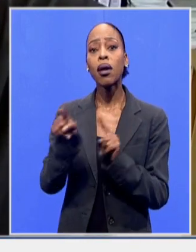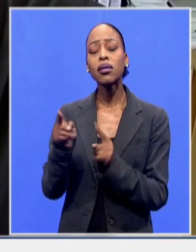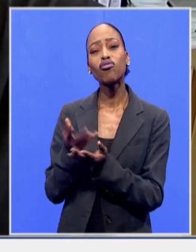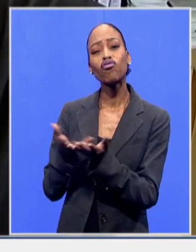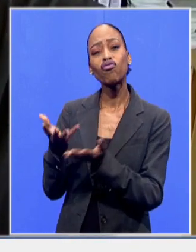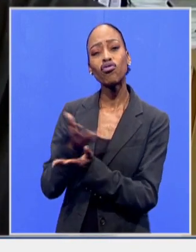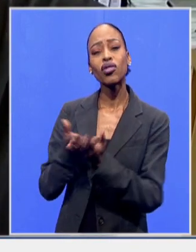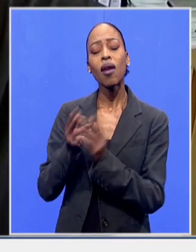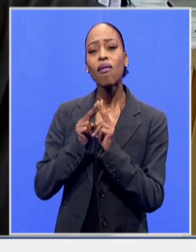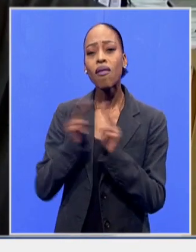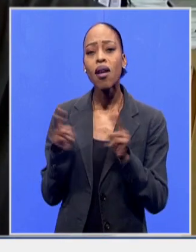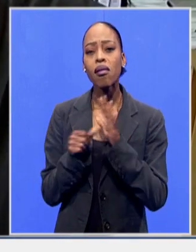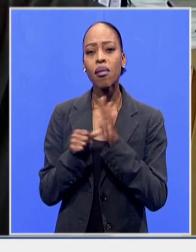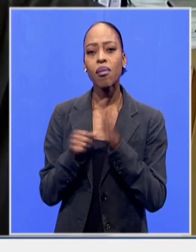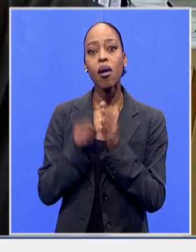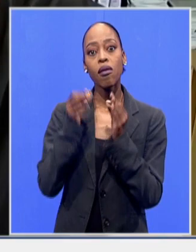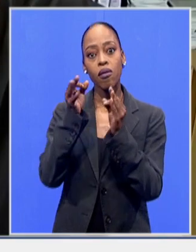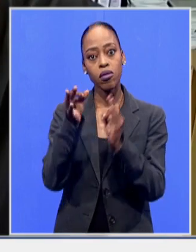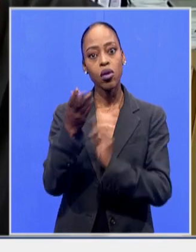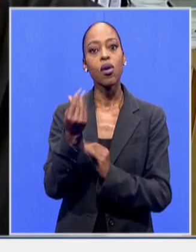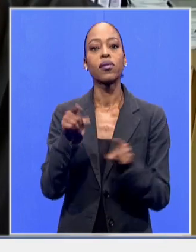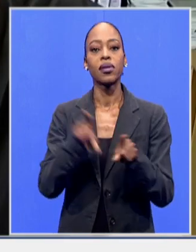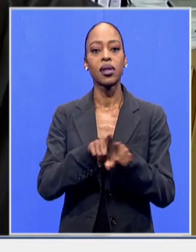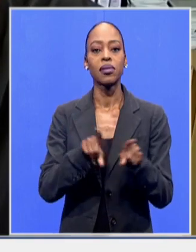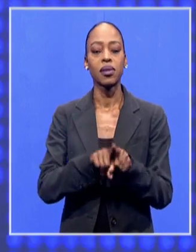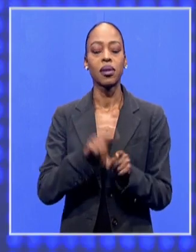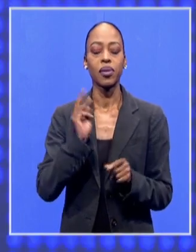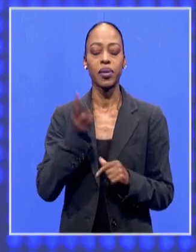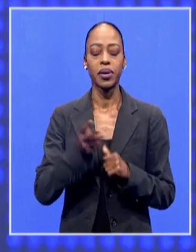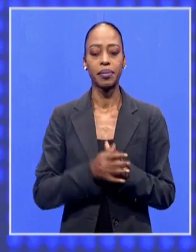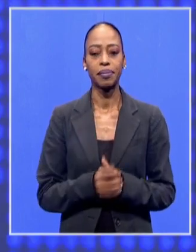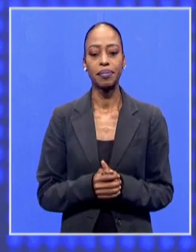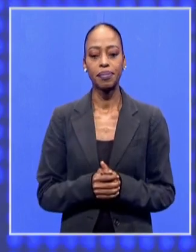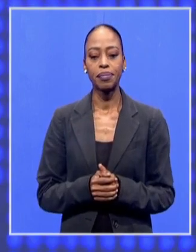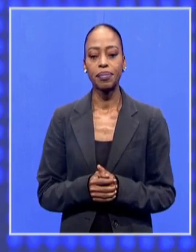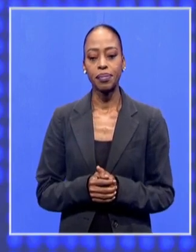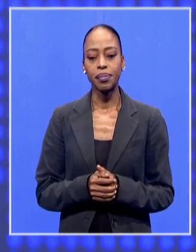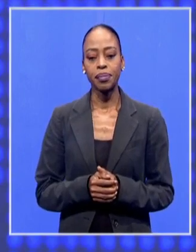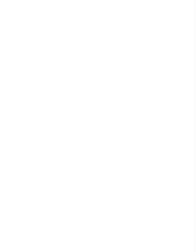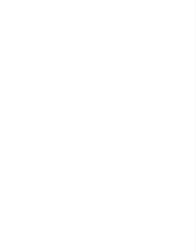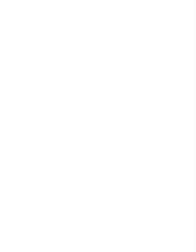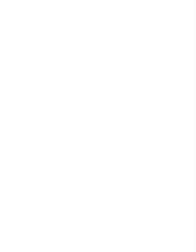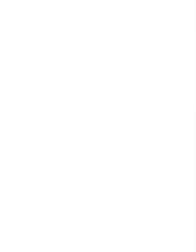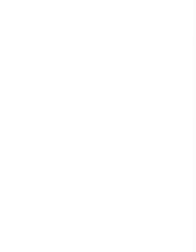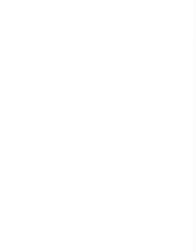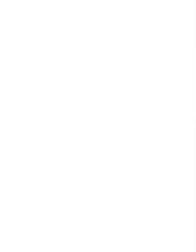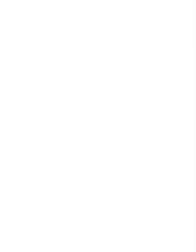having more of it in the future as well. That's Professor Alex van den Heever speaking to us there.